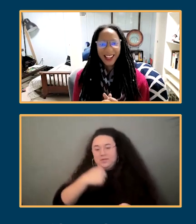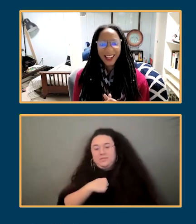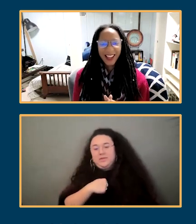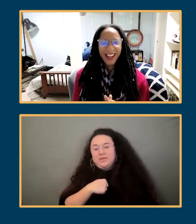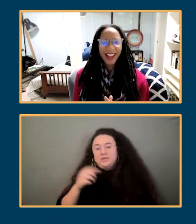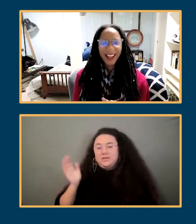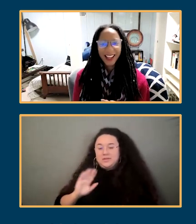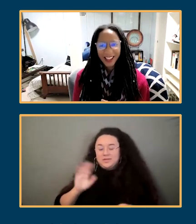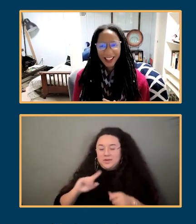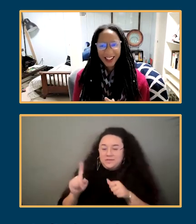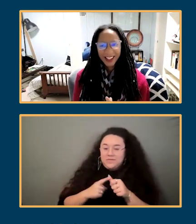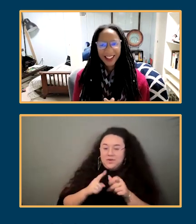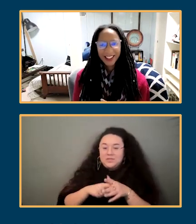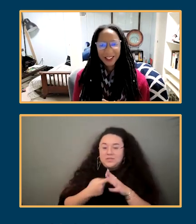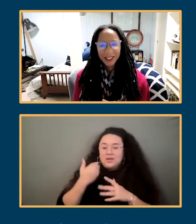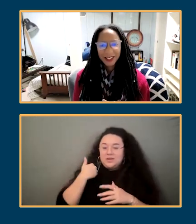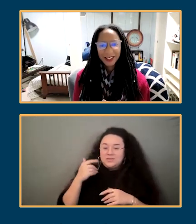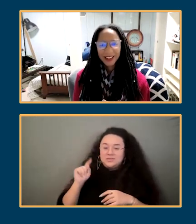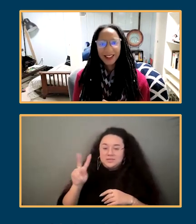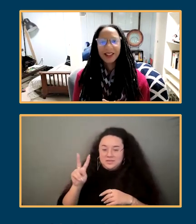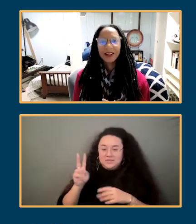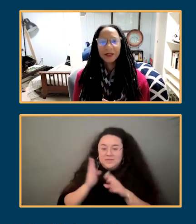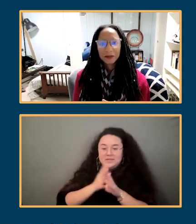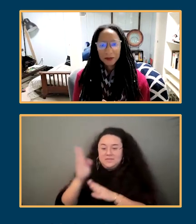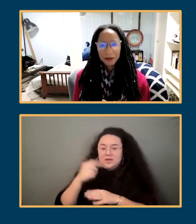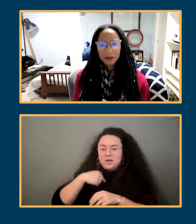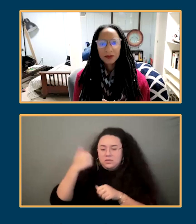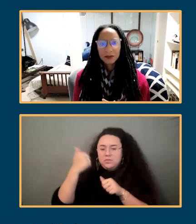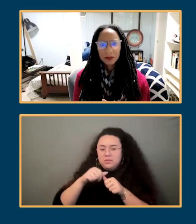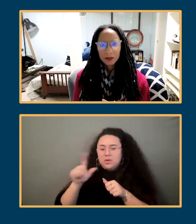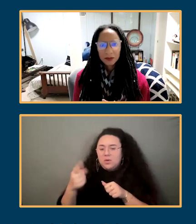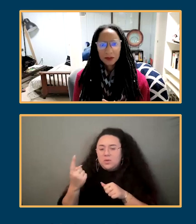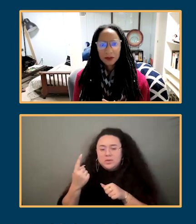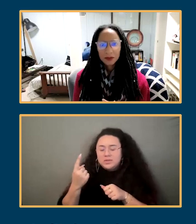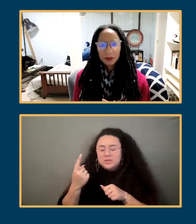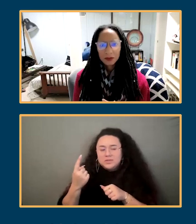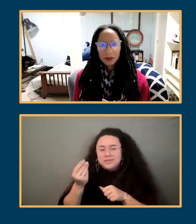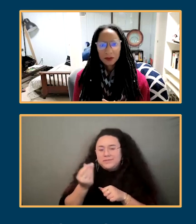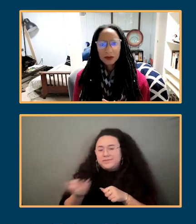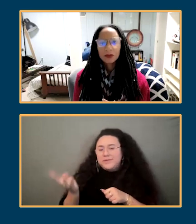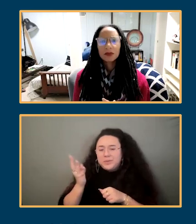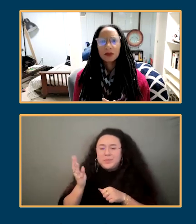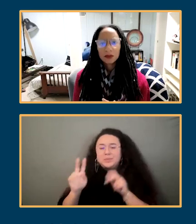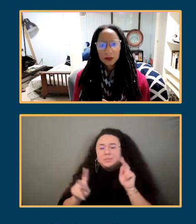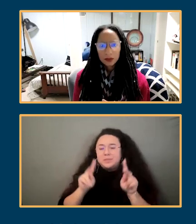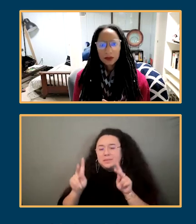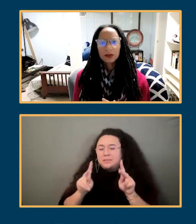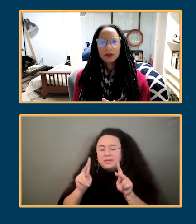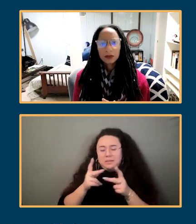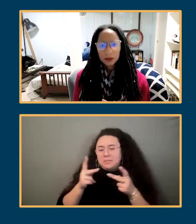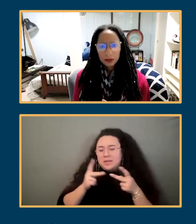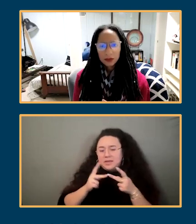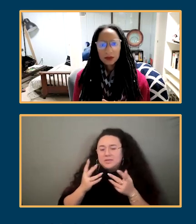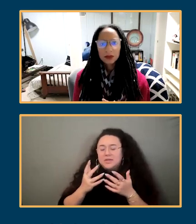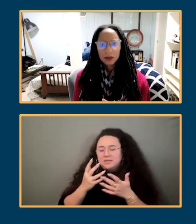But back when I first started in television, I remember there were only a handful of places where you